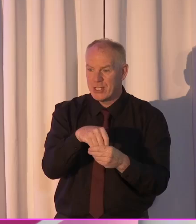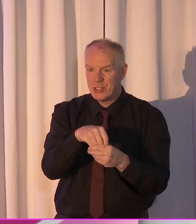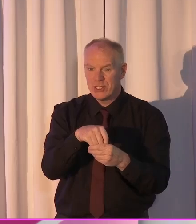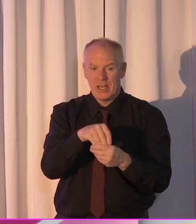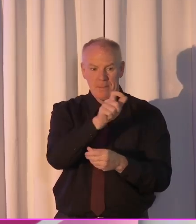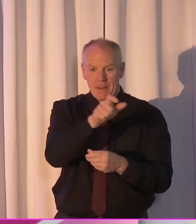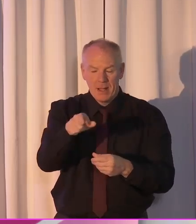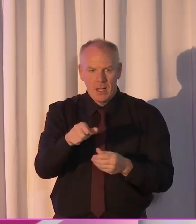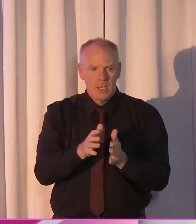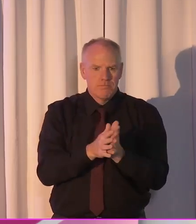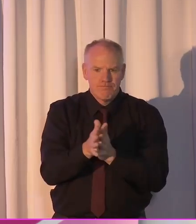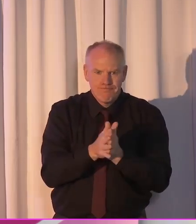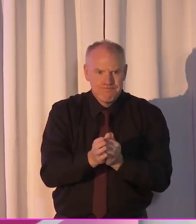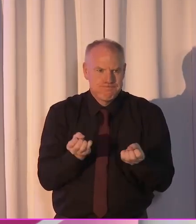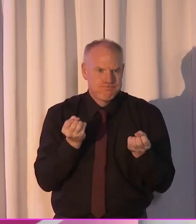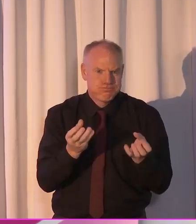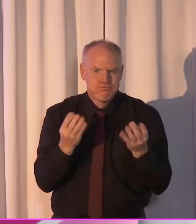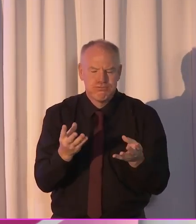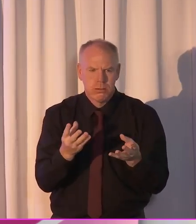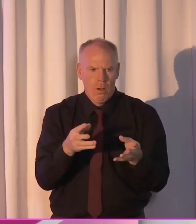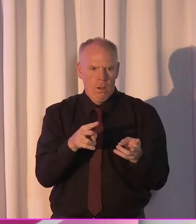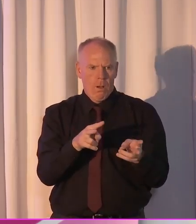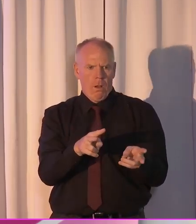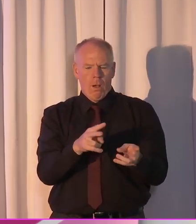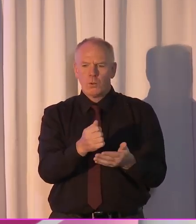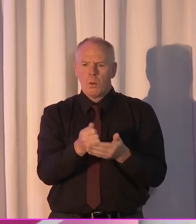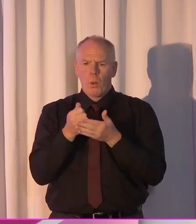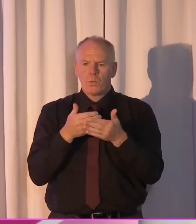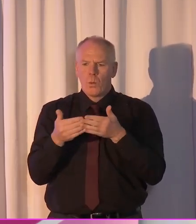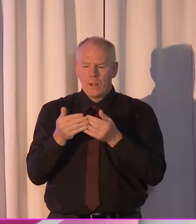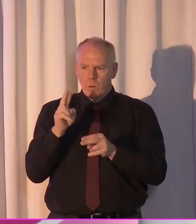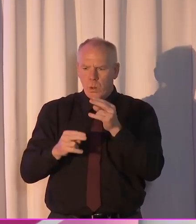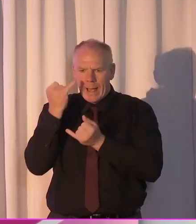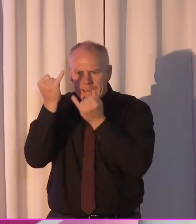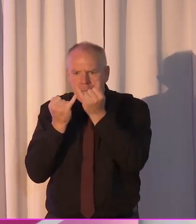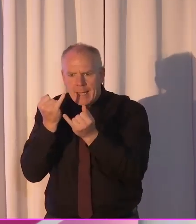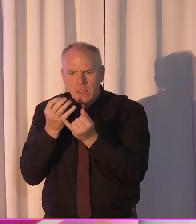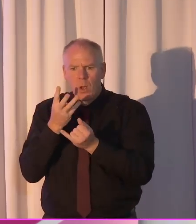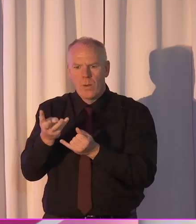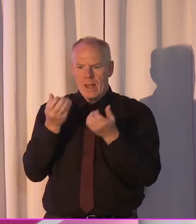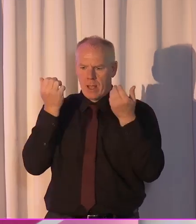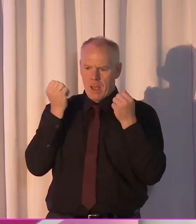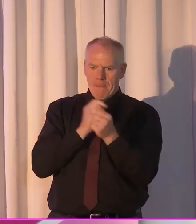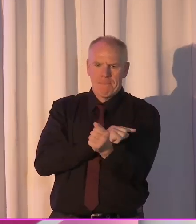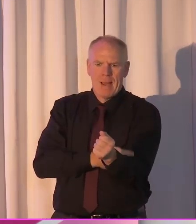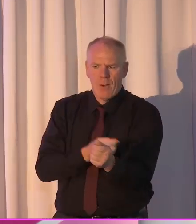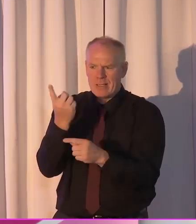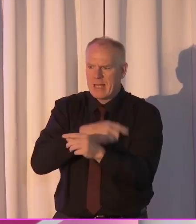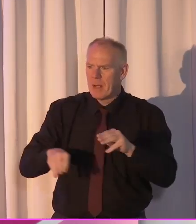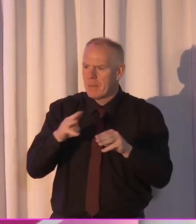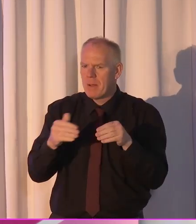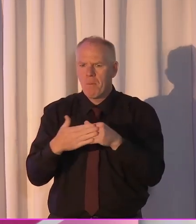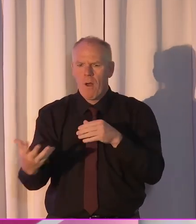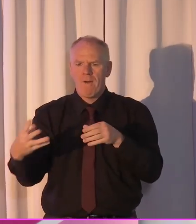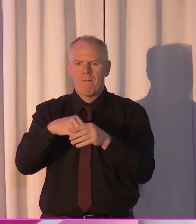Participants spoke passionately and convincingly throughout in support of initiatives that would empower disabled people to become more